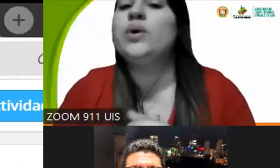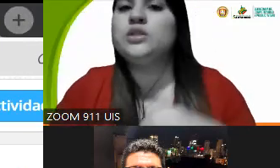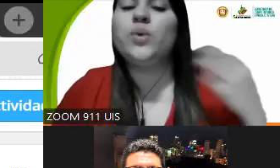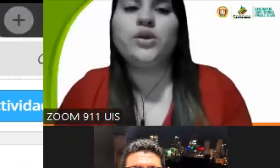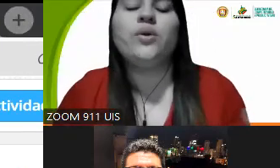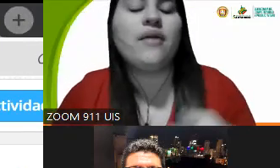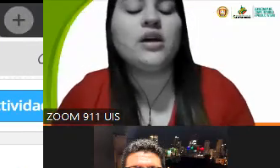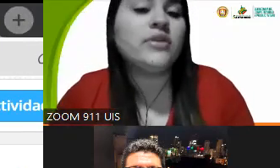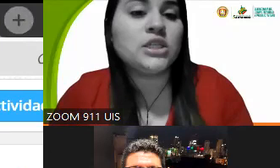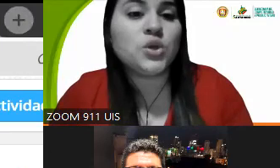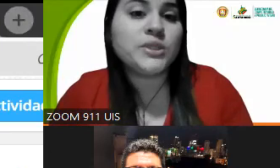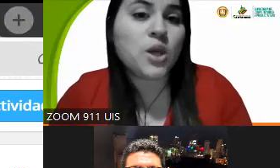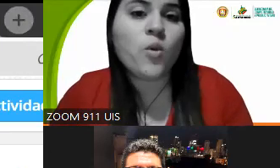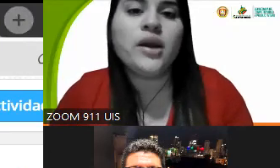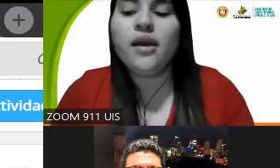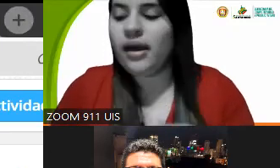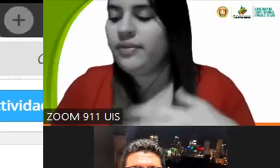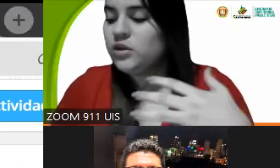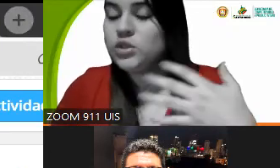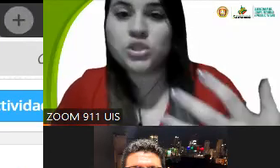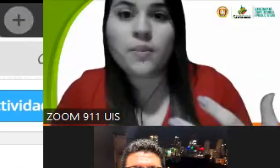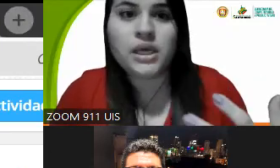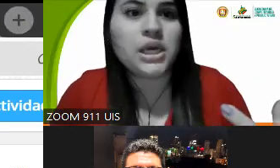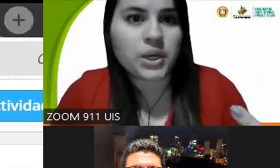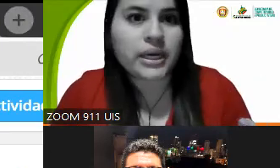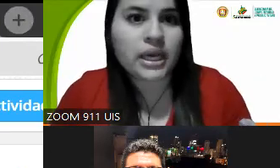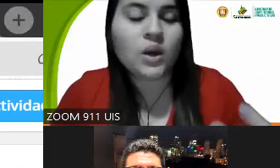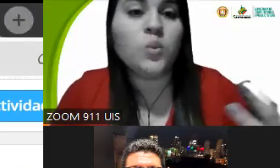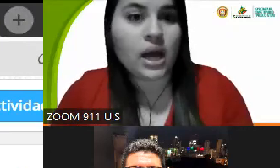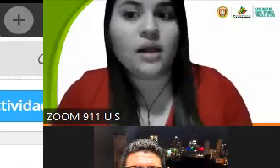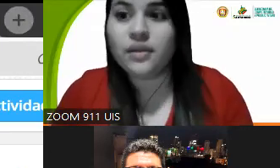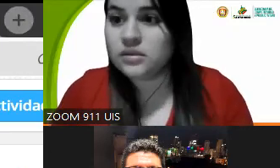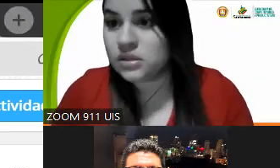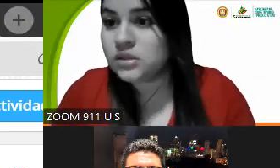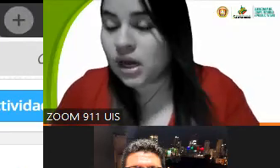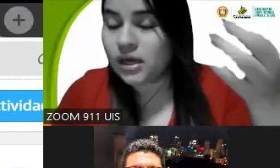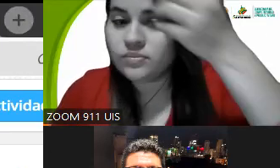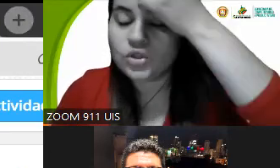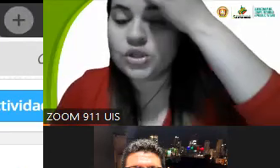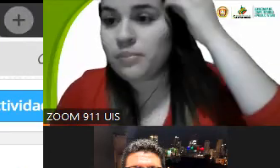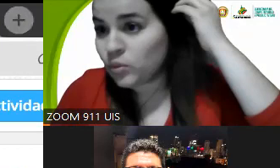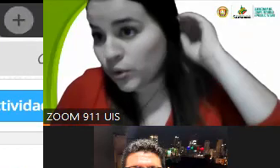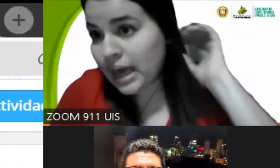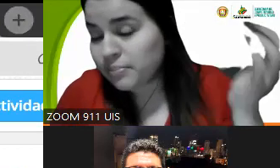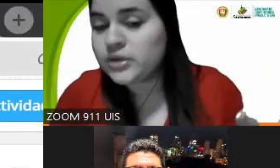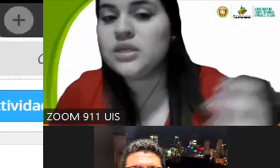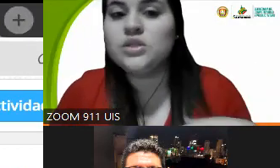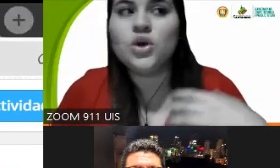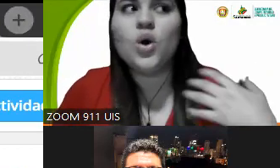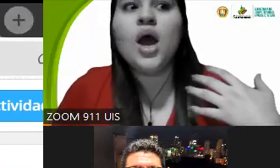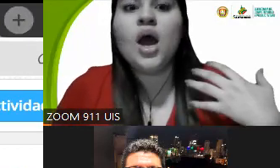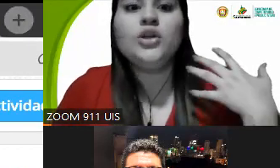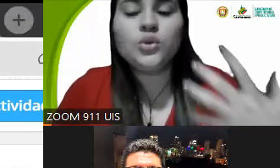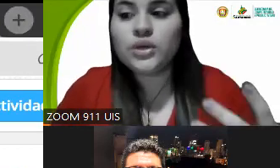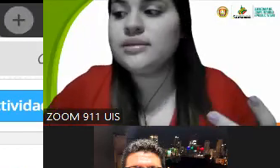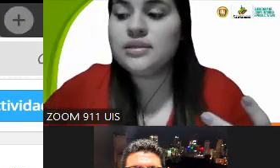entrecortando. So it's when you're having a conversation with someone and then you stop hearing well to that or that person.